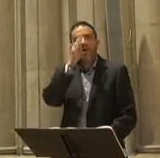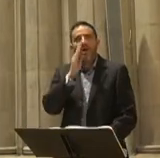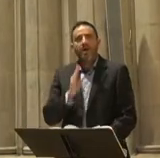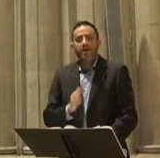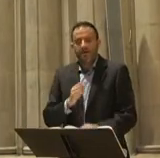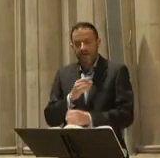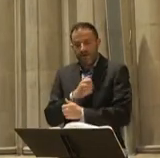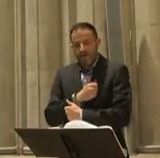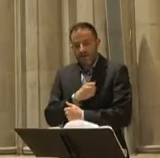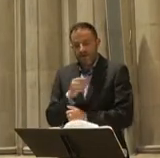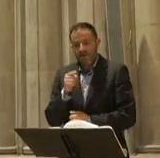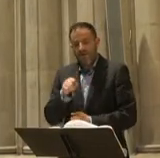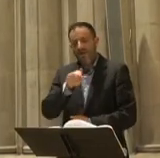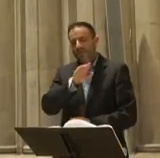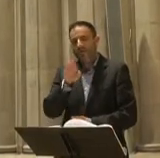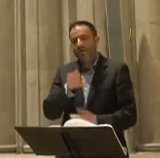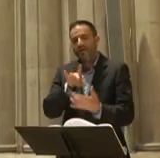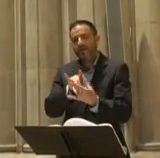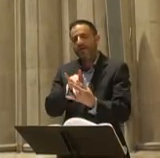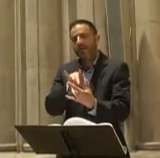He'll never let you go.